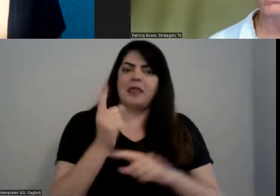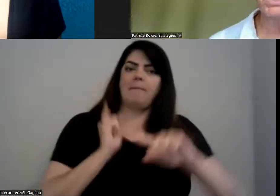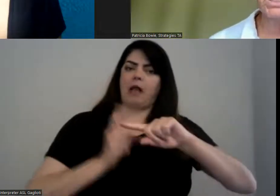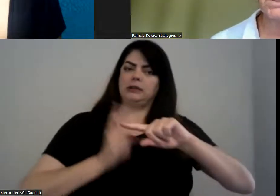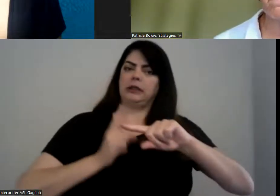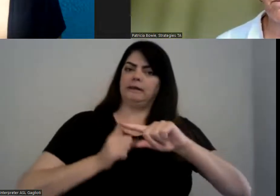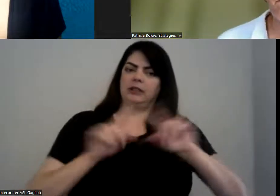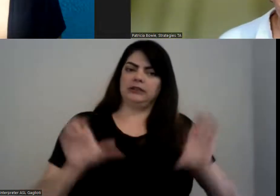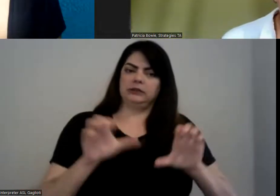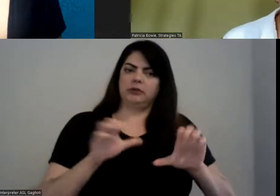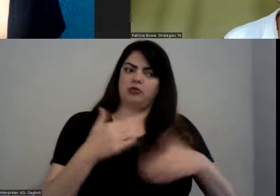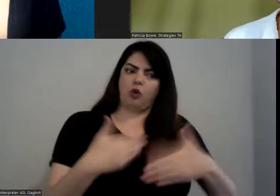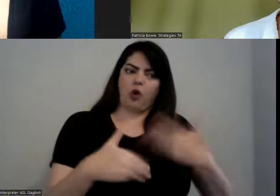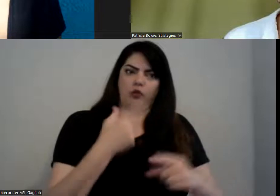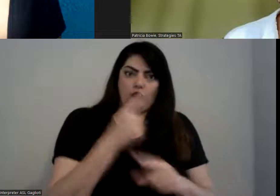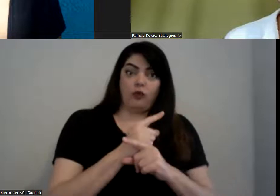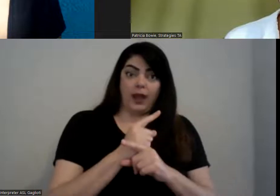the focus,